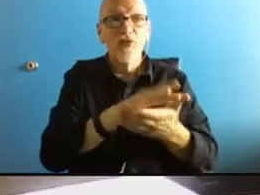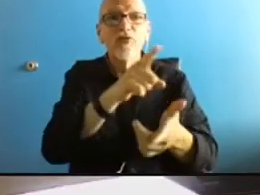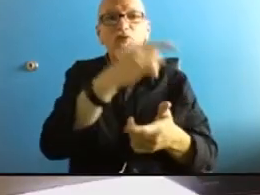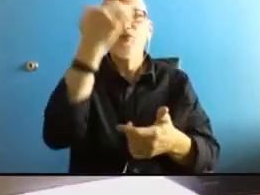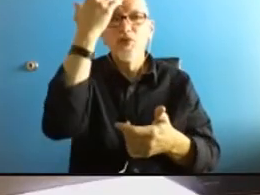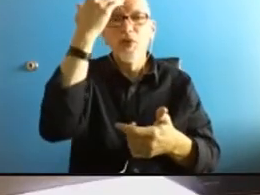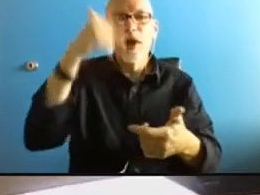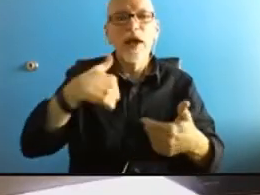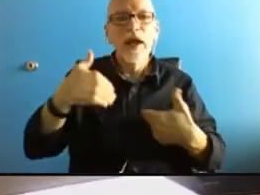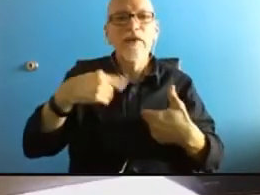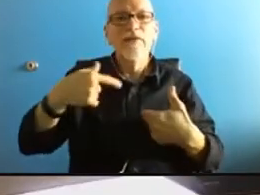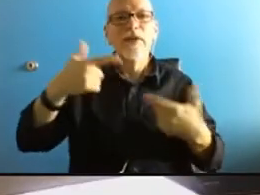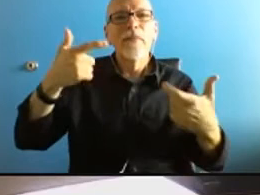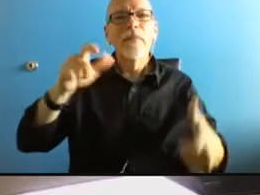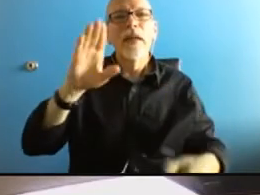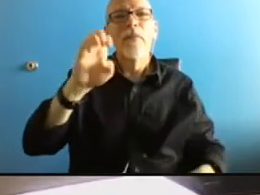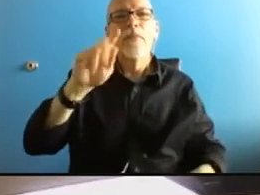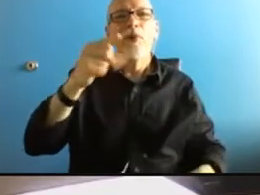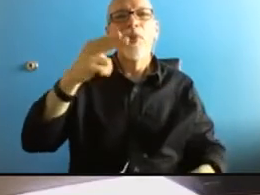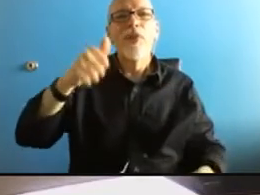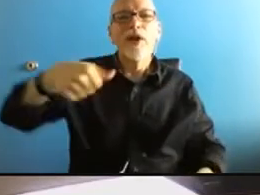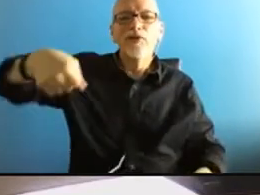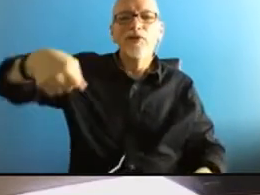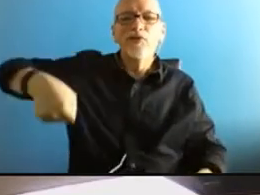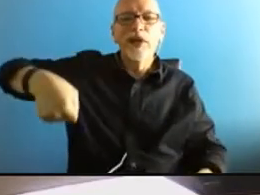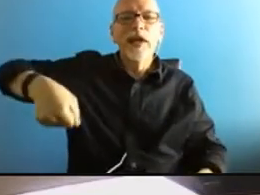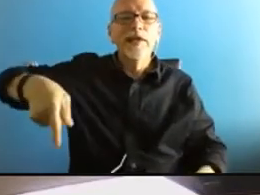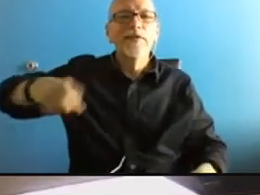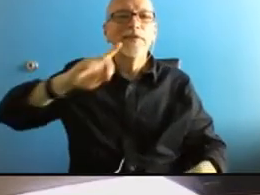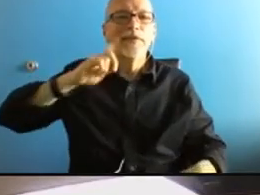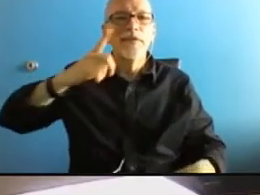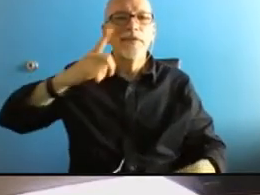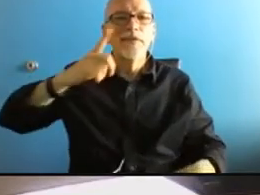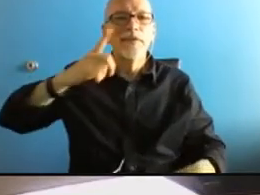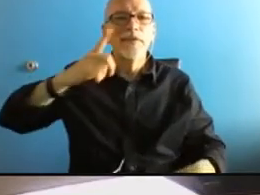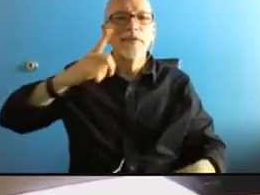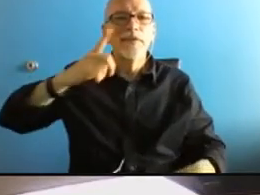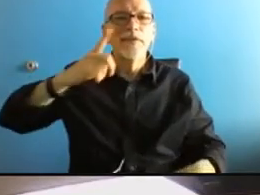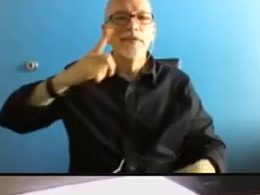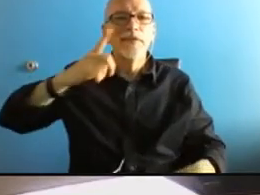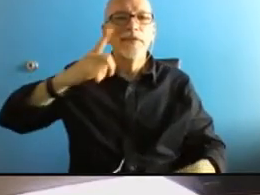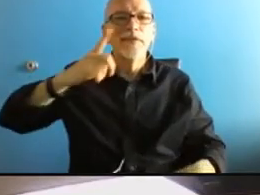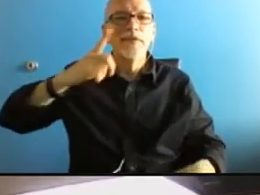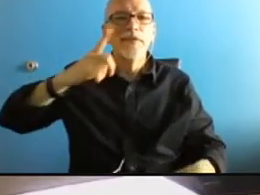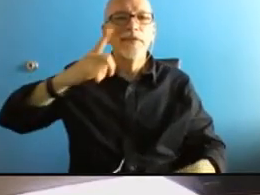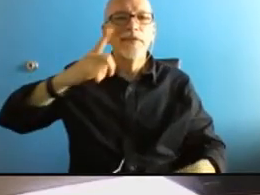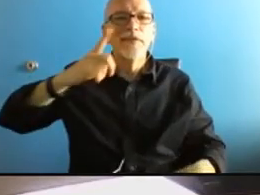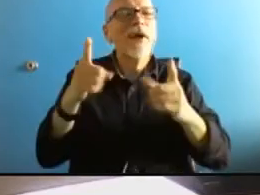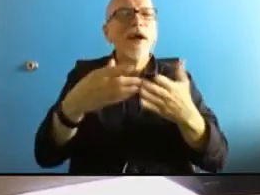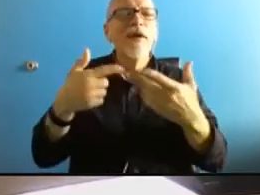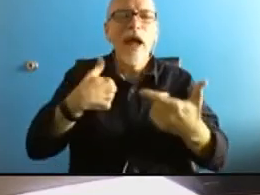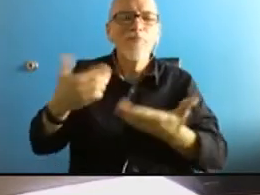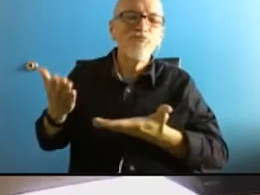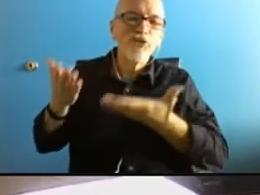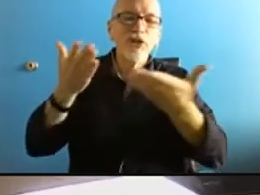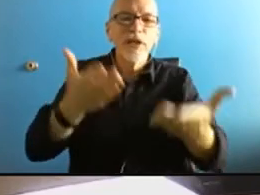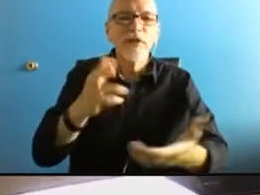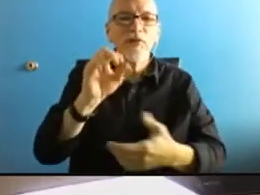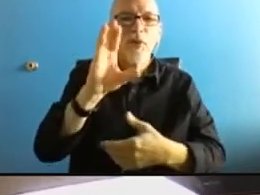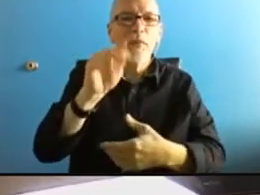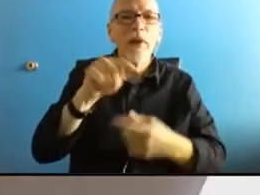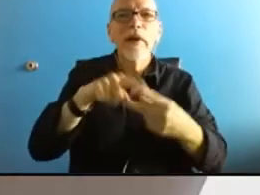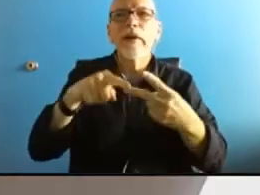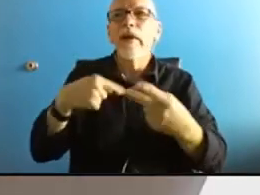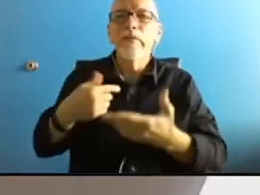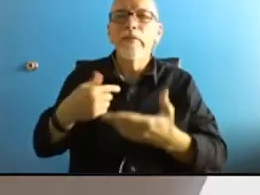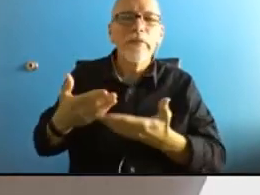big Bertha suitcases that are just these little monsters. But anyways, so I bring the robots, I bring the iPads, I